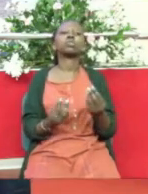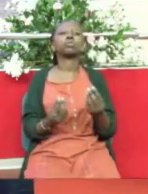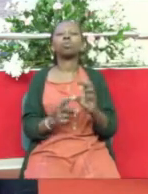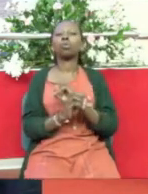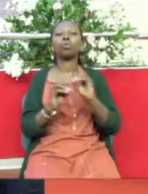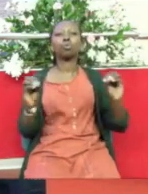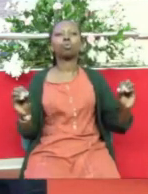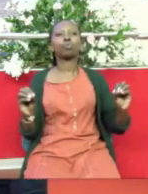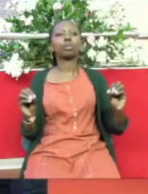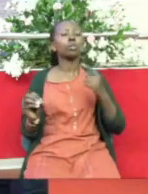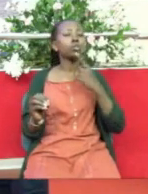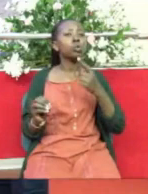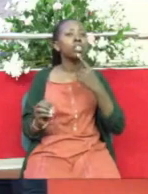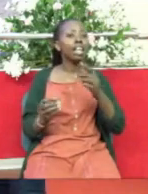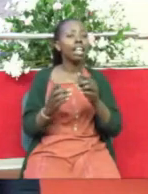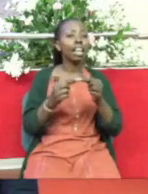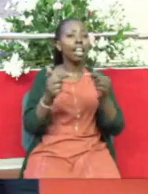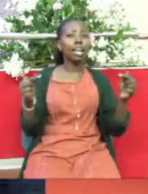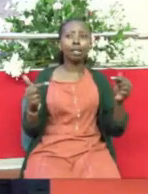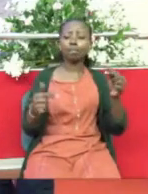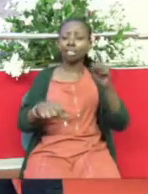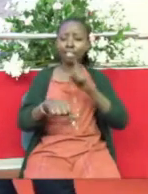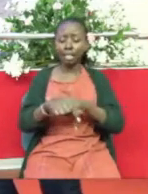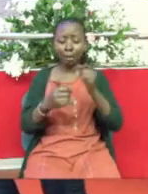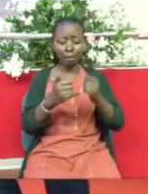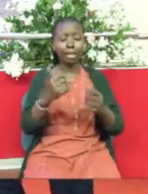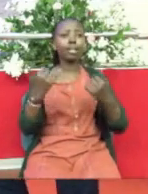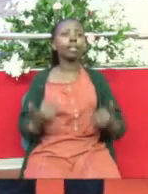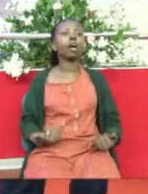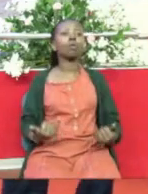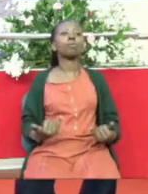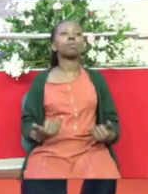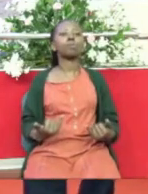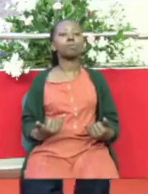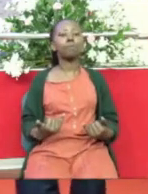to tell the enemy, time is up in your life, in my life.